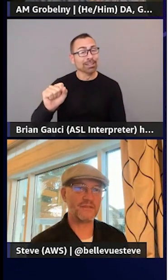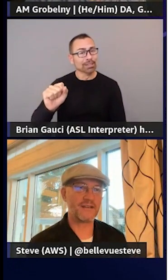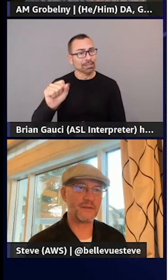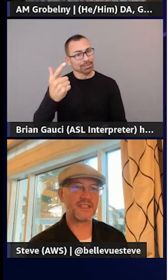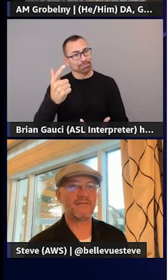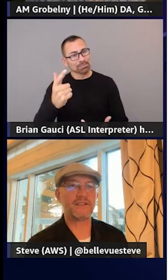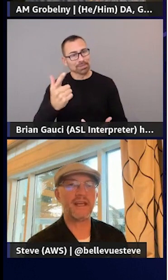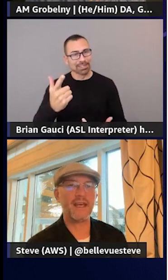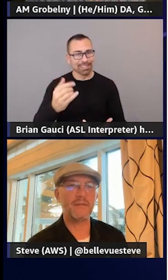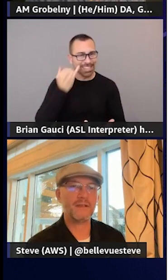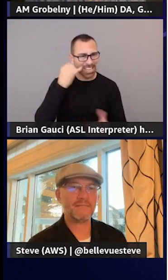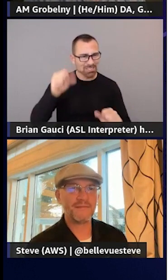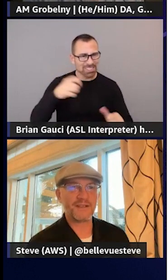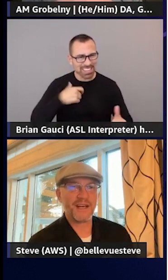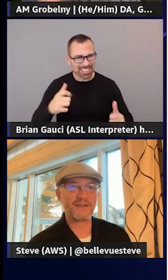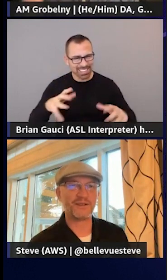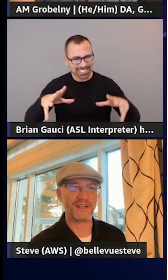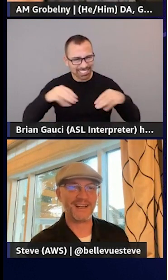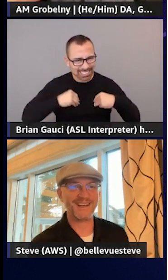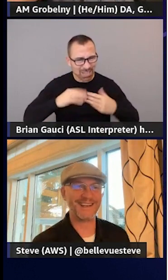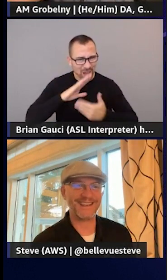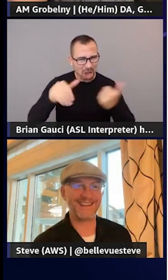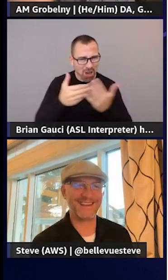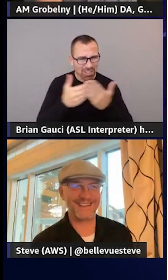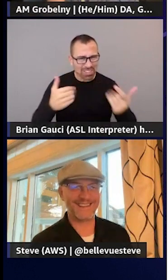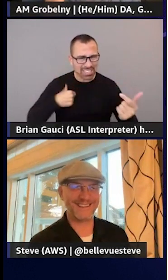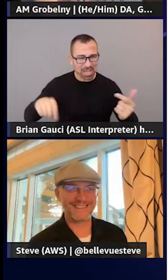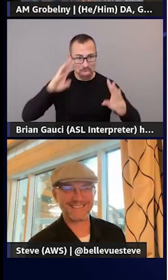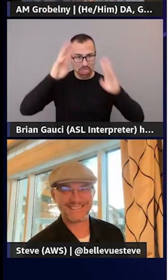that comes out of myself and AM on Code Corner.